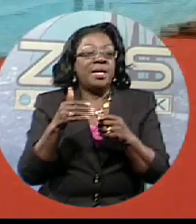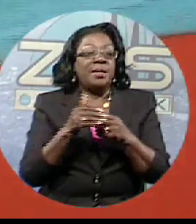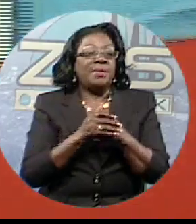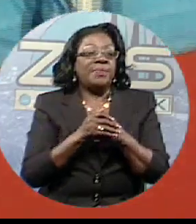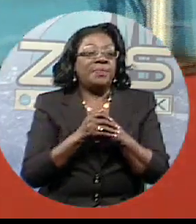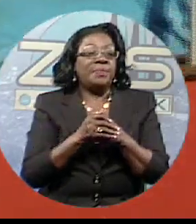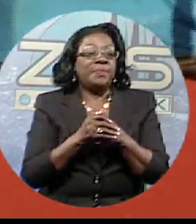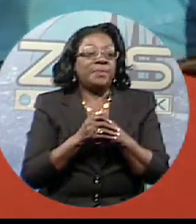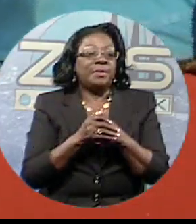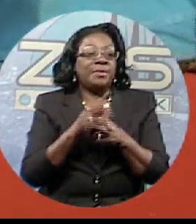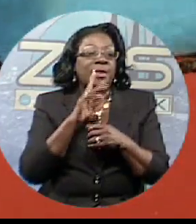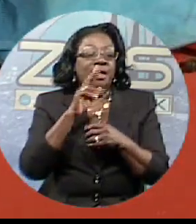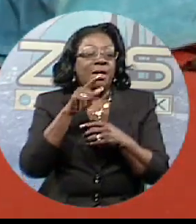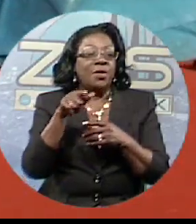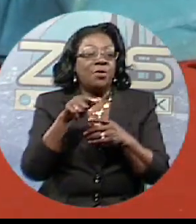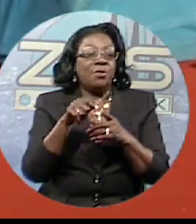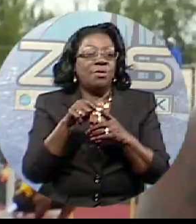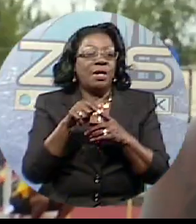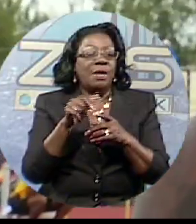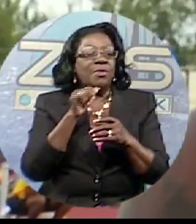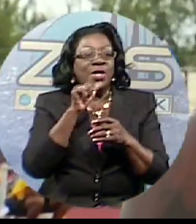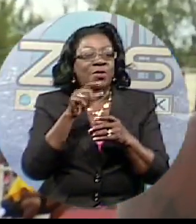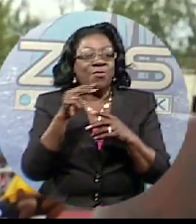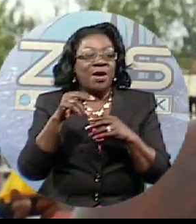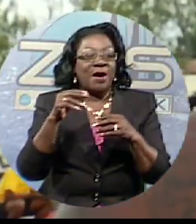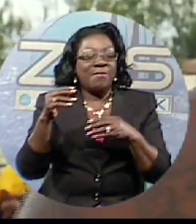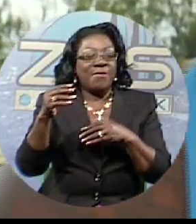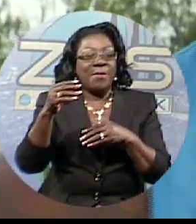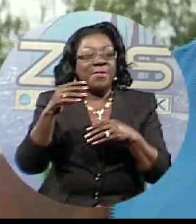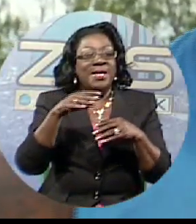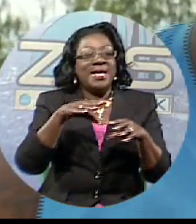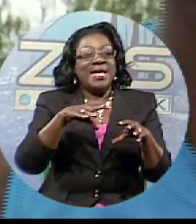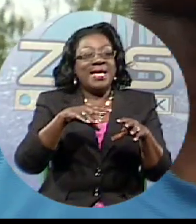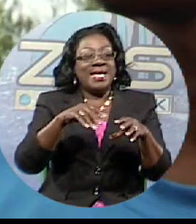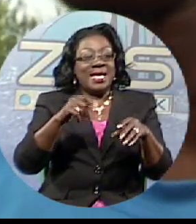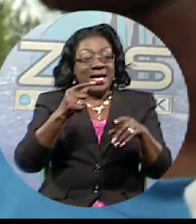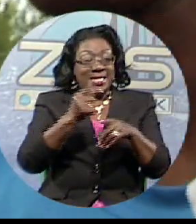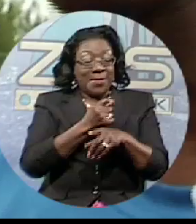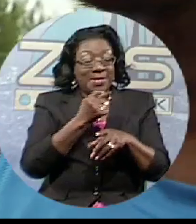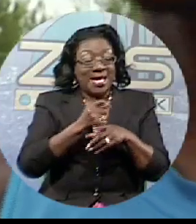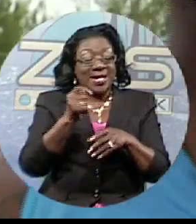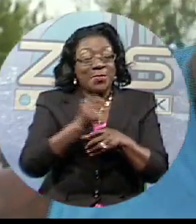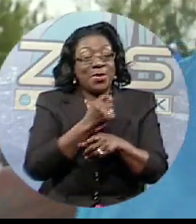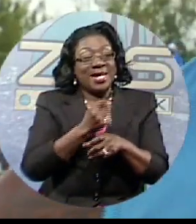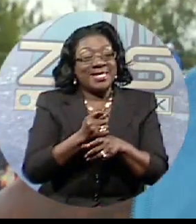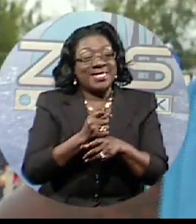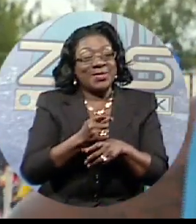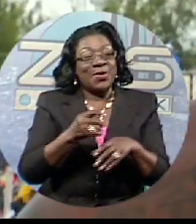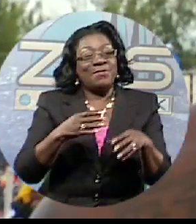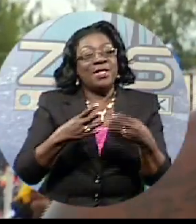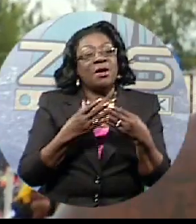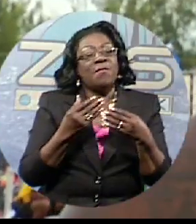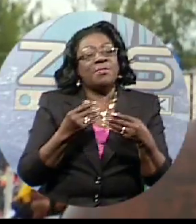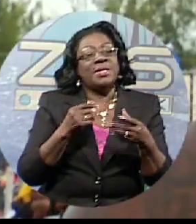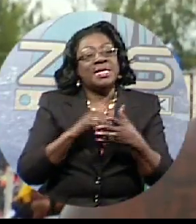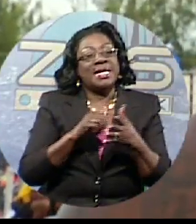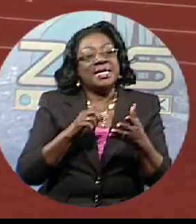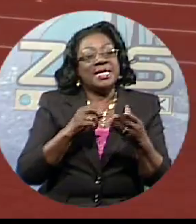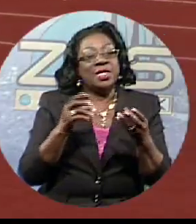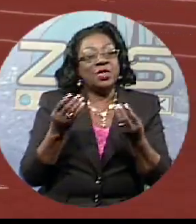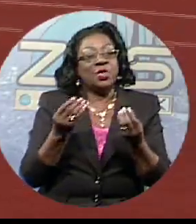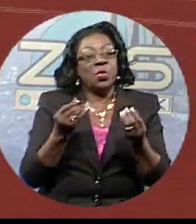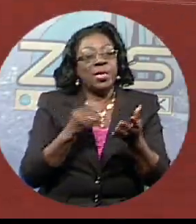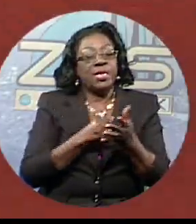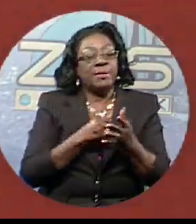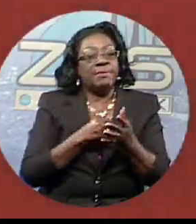record? I'm not too far. I attempted in practice, so I'm pretty confident that I could get it.